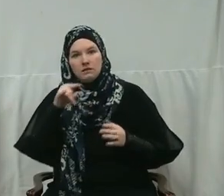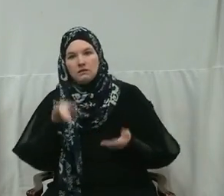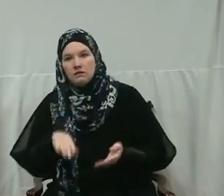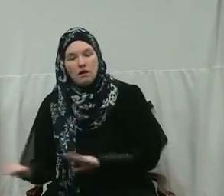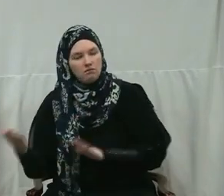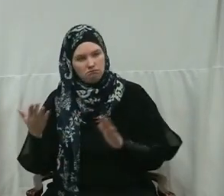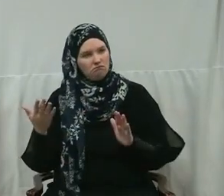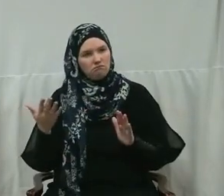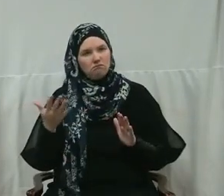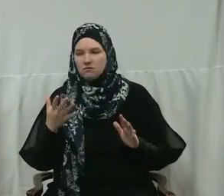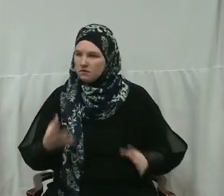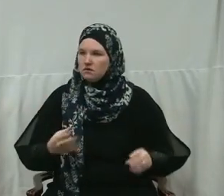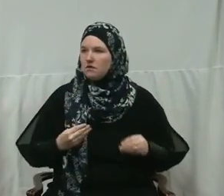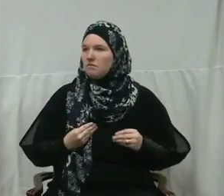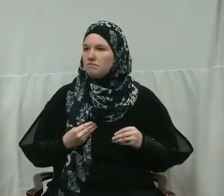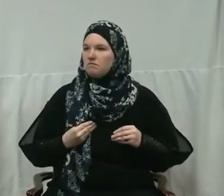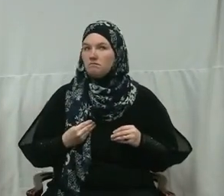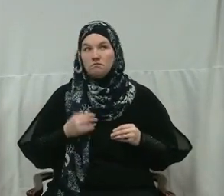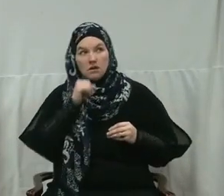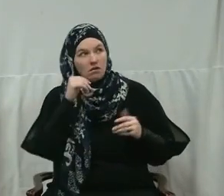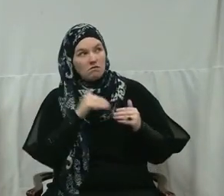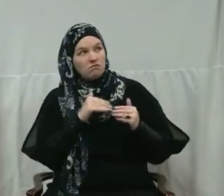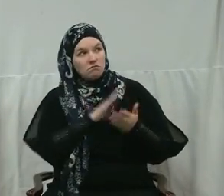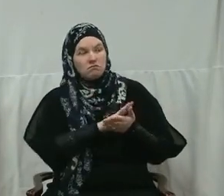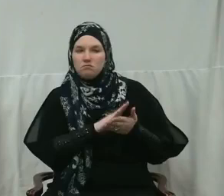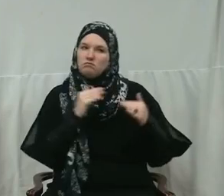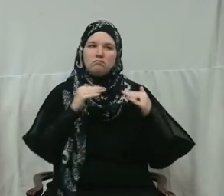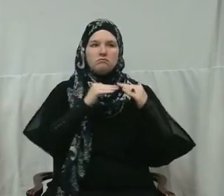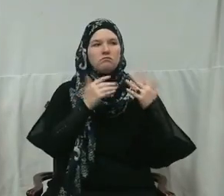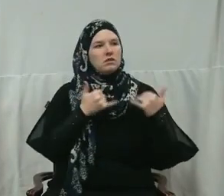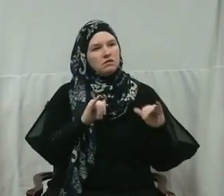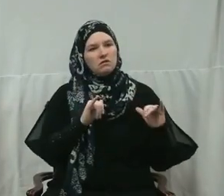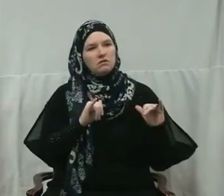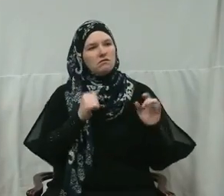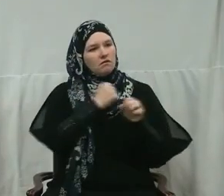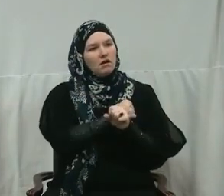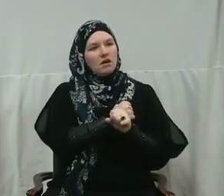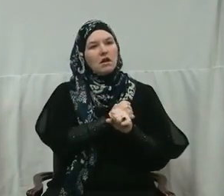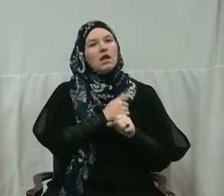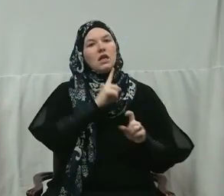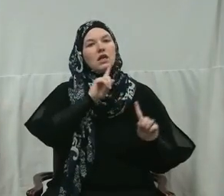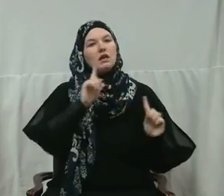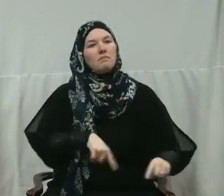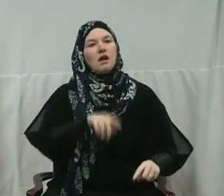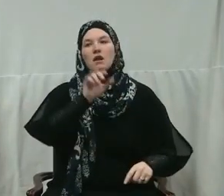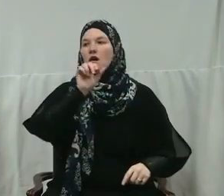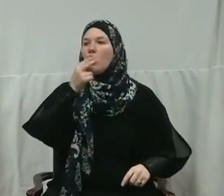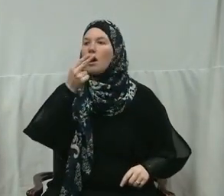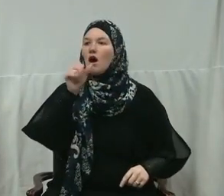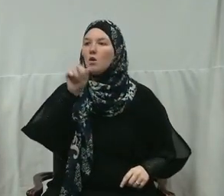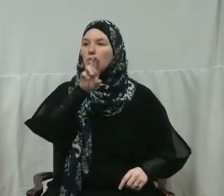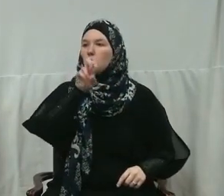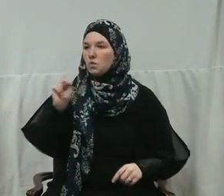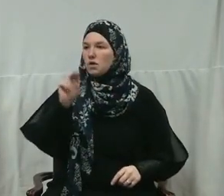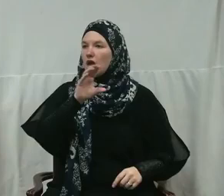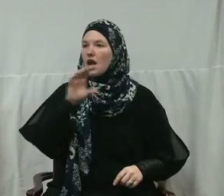life and their property. And he commands Moses and Harun to go to Pharaoh. What